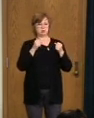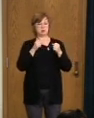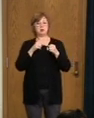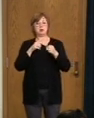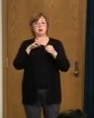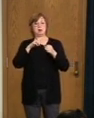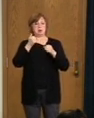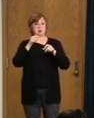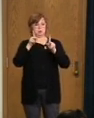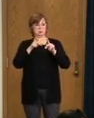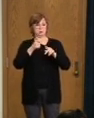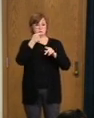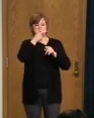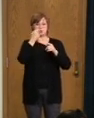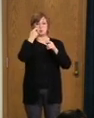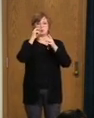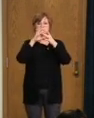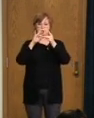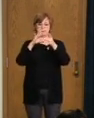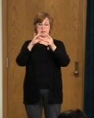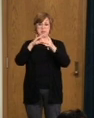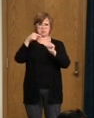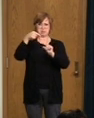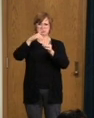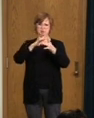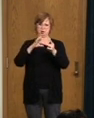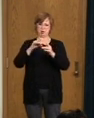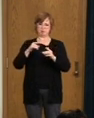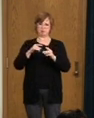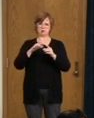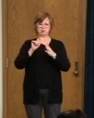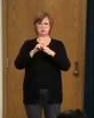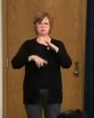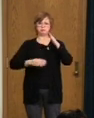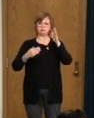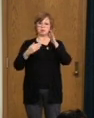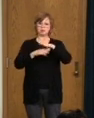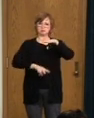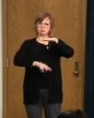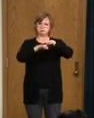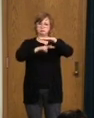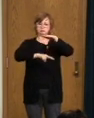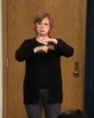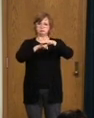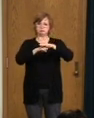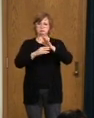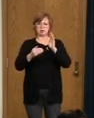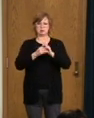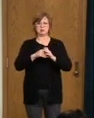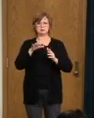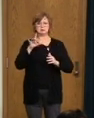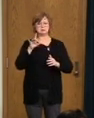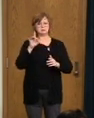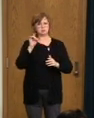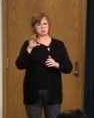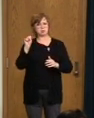some comments that were racist, and I think has been explained